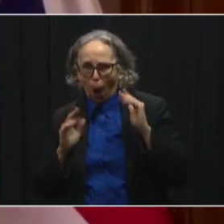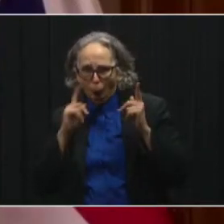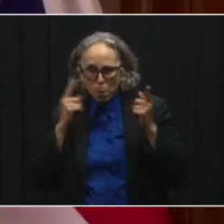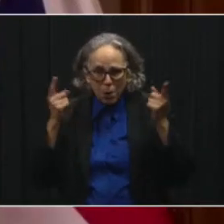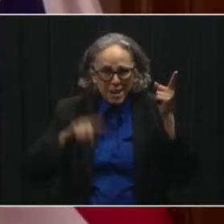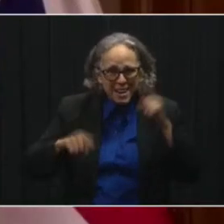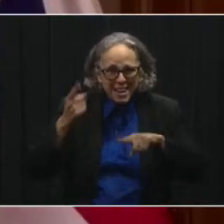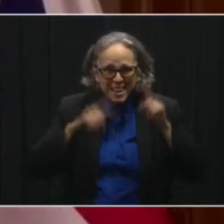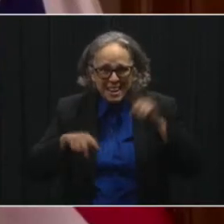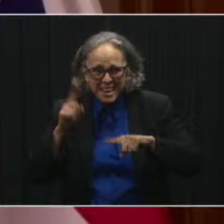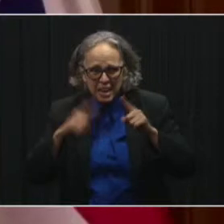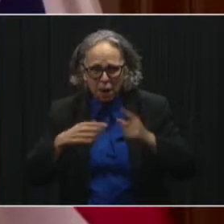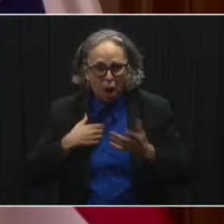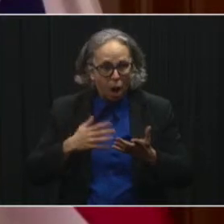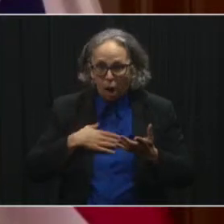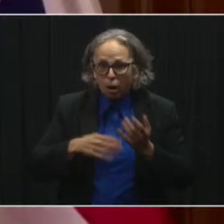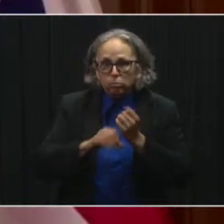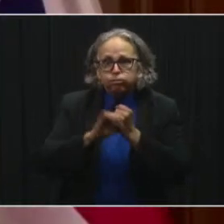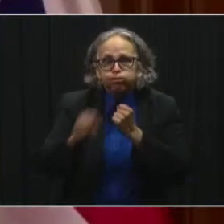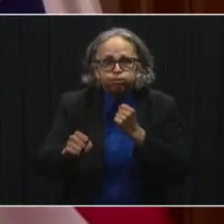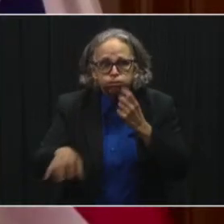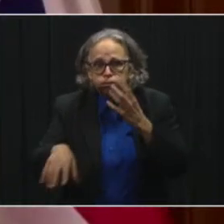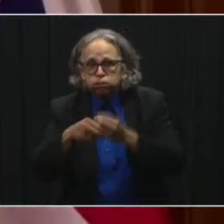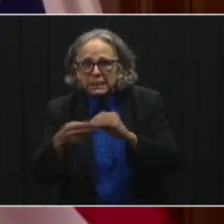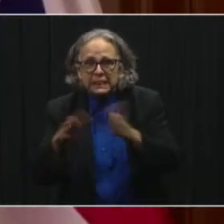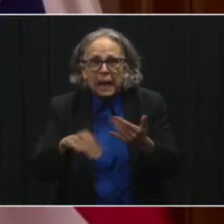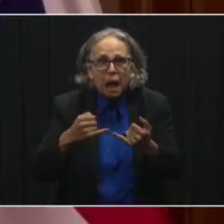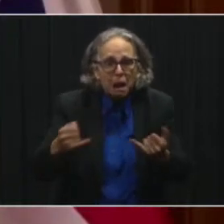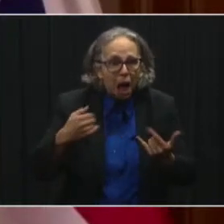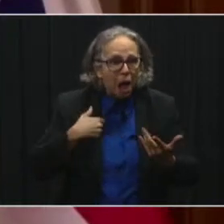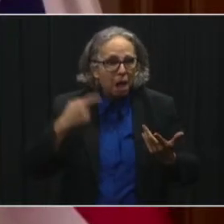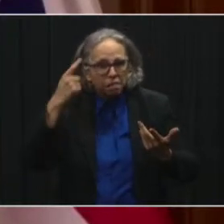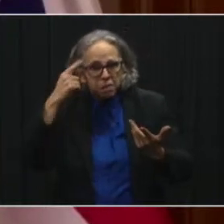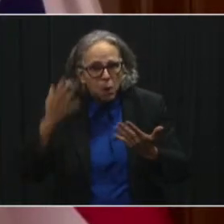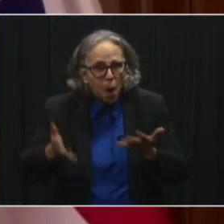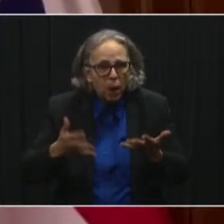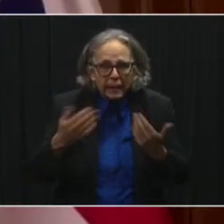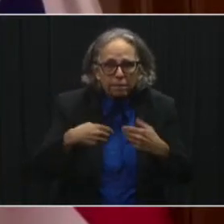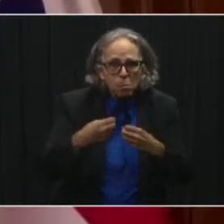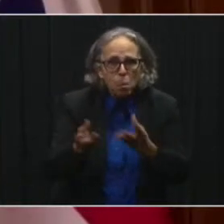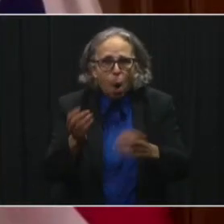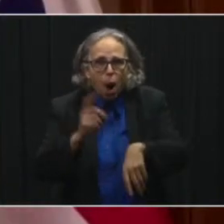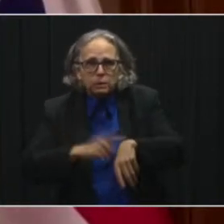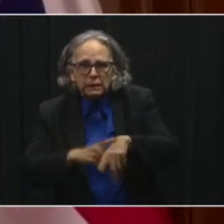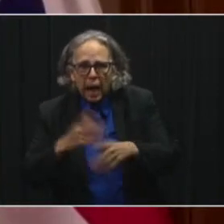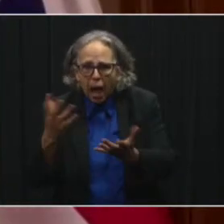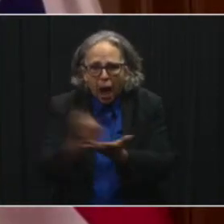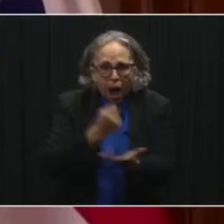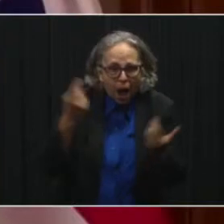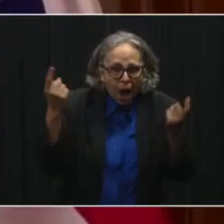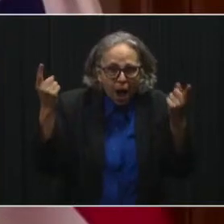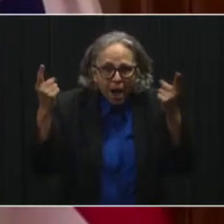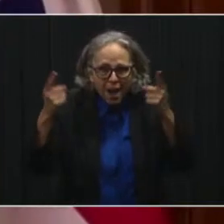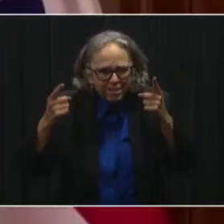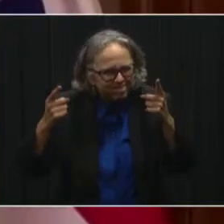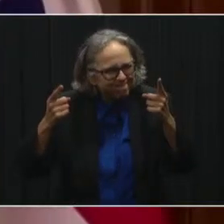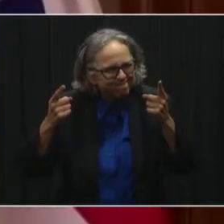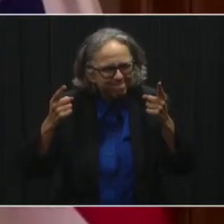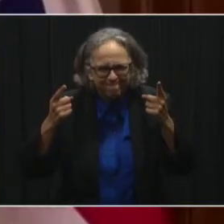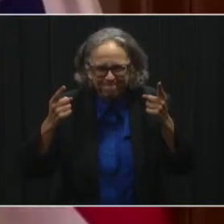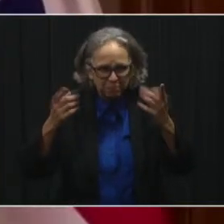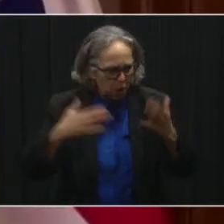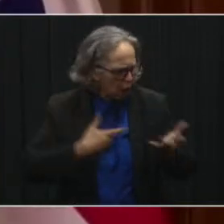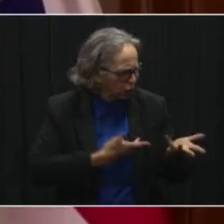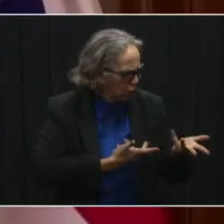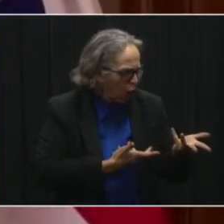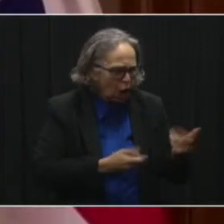night at midnight with the hope that we would be able to pull people together. I talked to both sides.